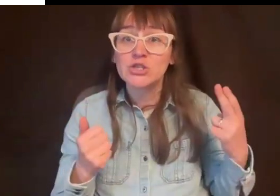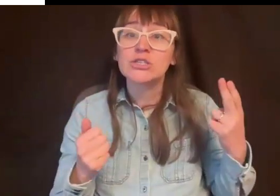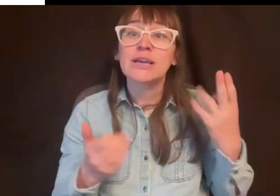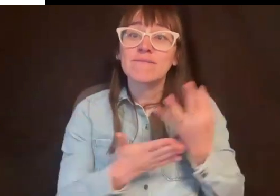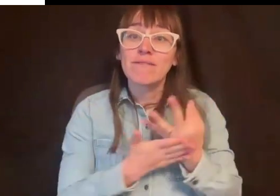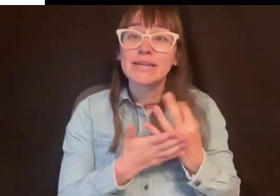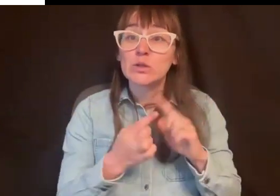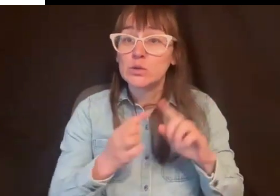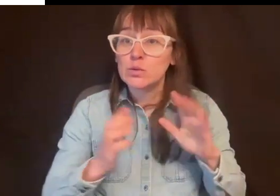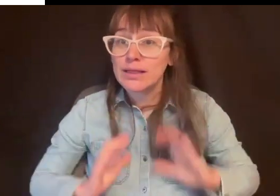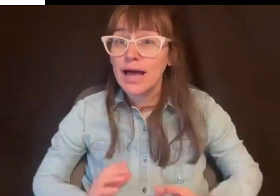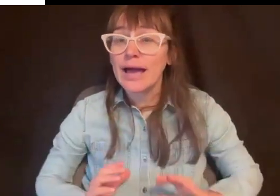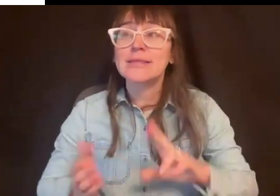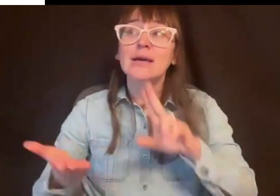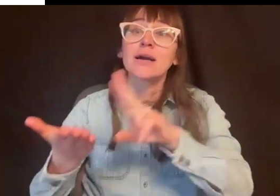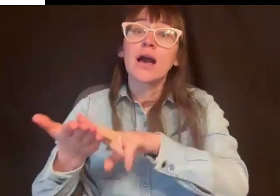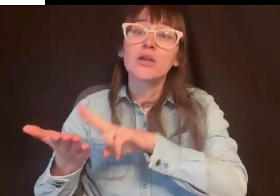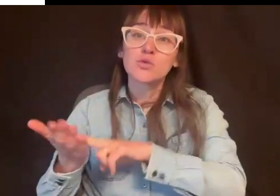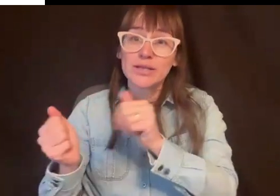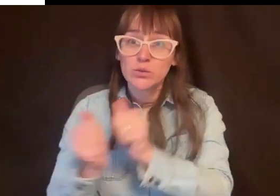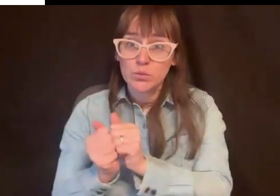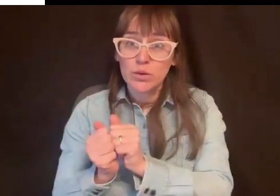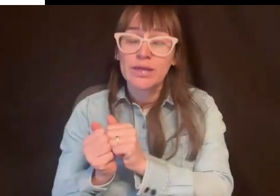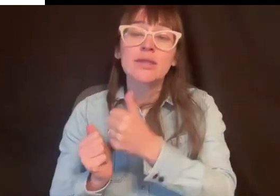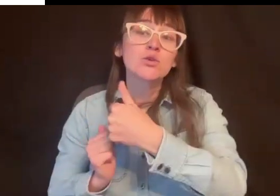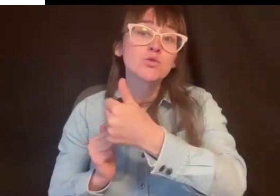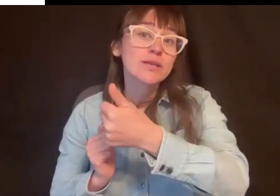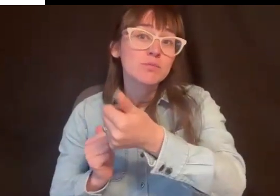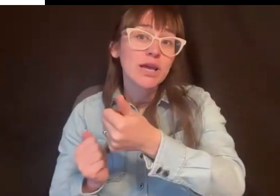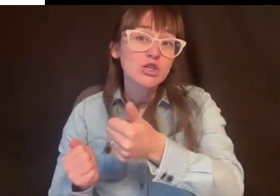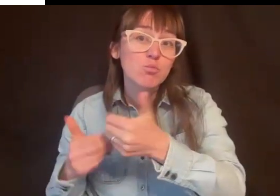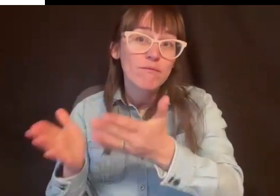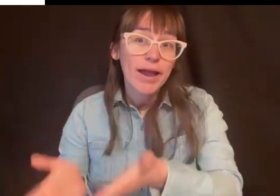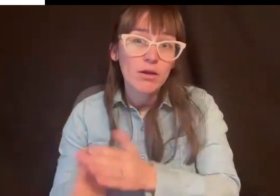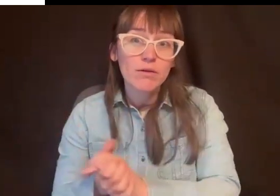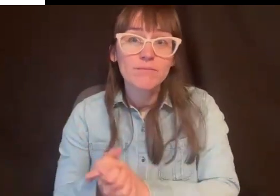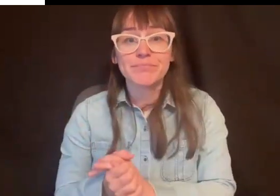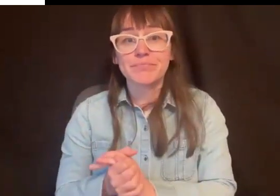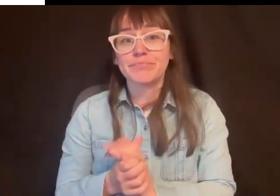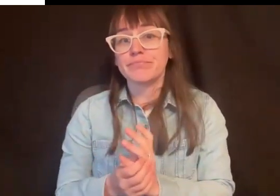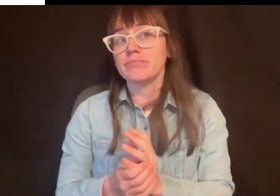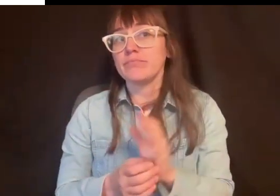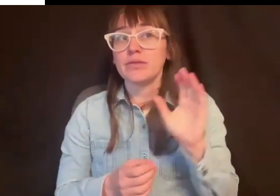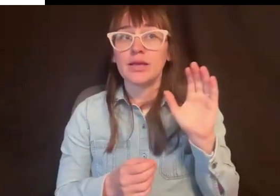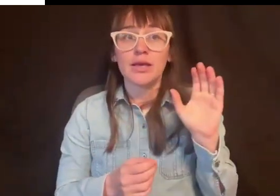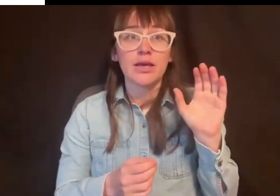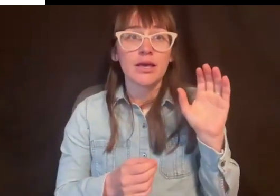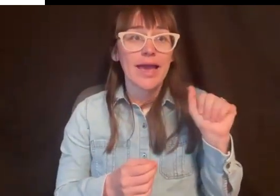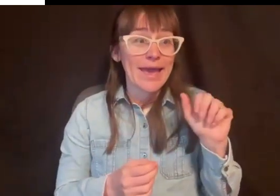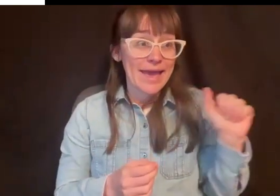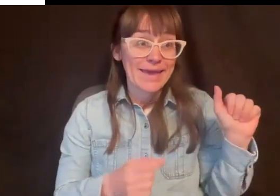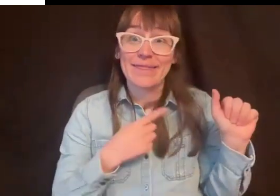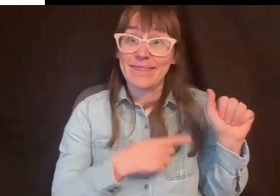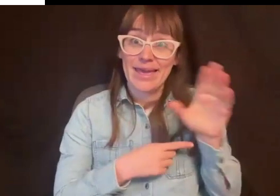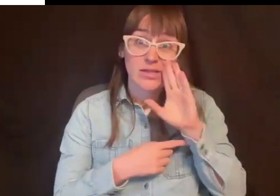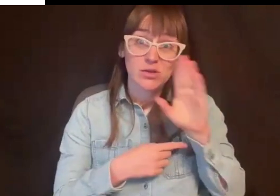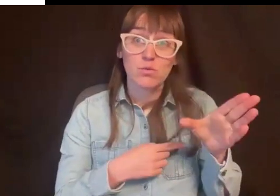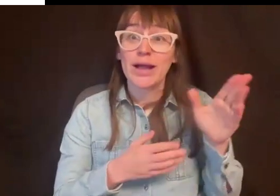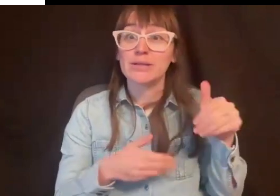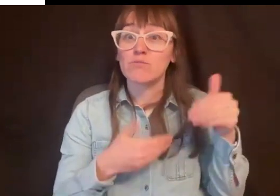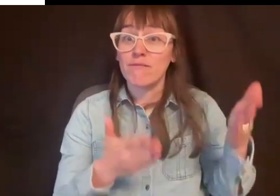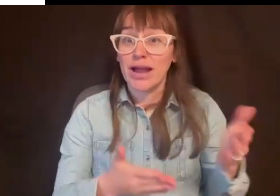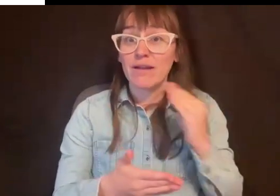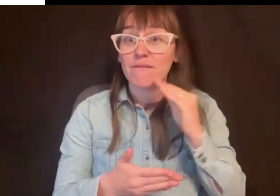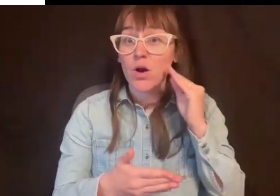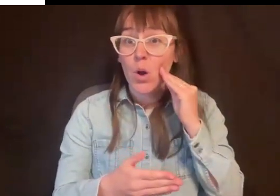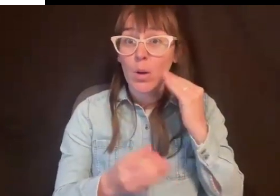by contracting with a transportation service provider. Another example, the AAA is a direct service provider of home delivered meals using Older